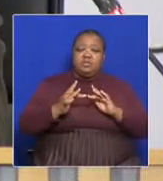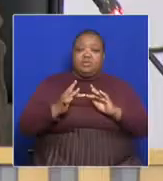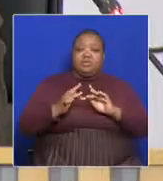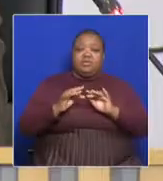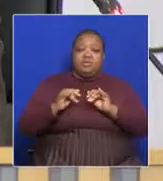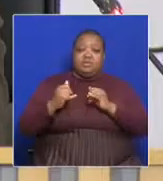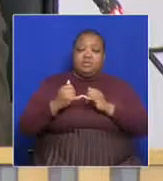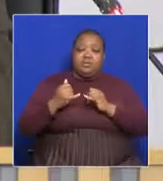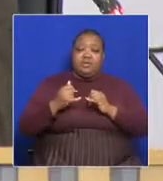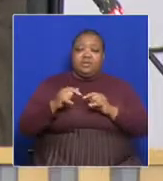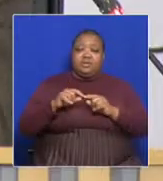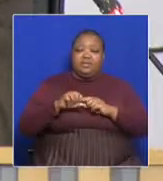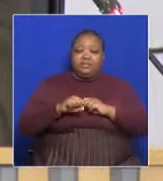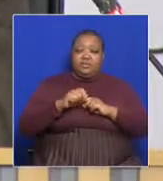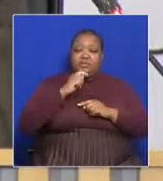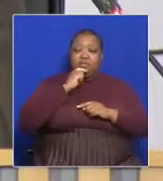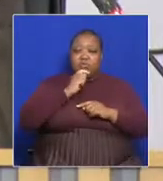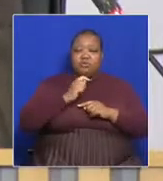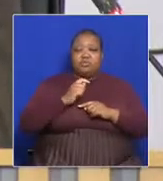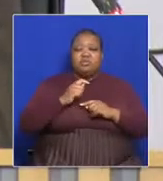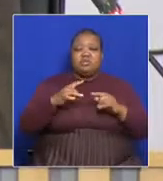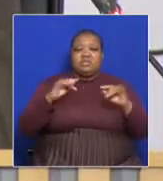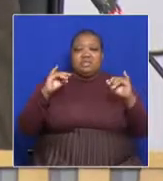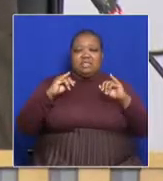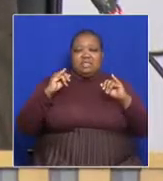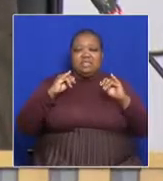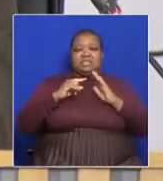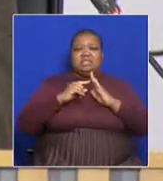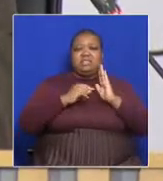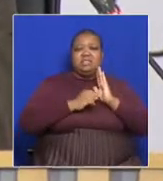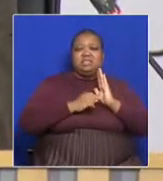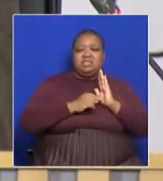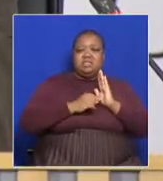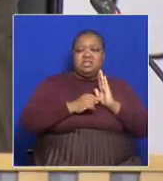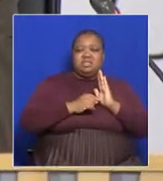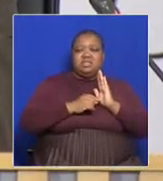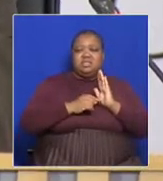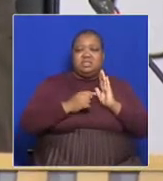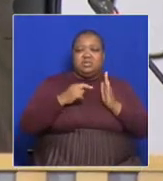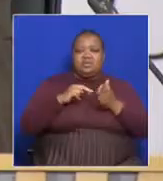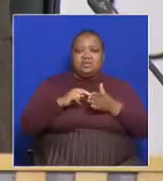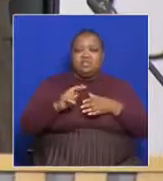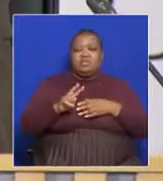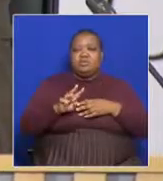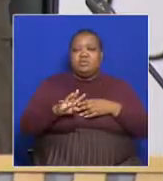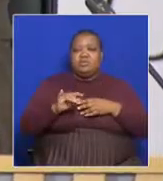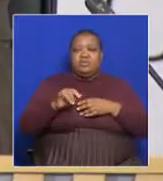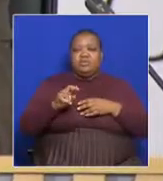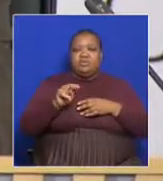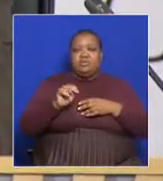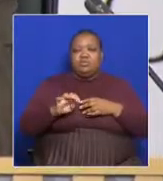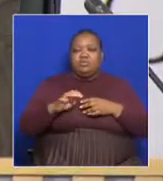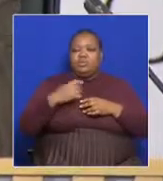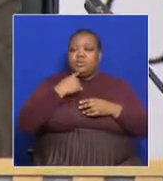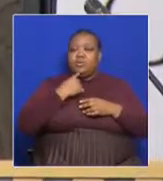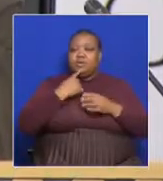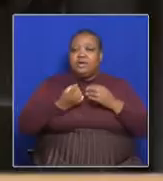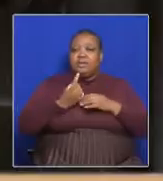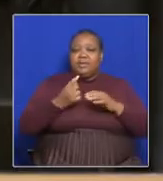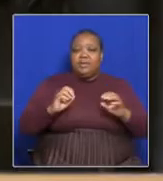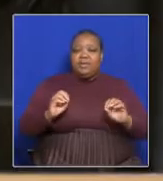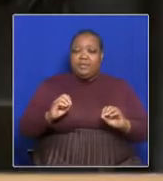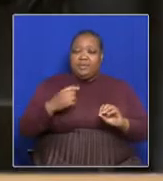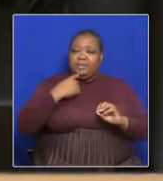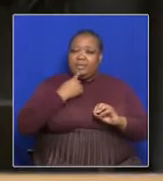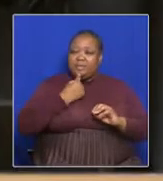take serious issue. You can see the dates, what happened on the 24th of June, there's nothing, but he talks about the 24th of June. So I'm saying